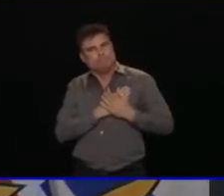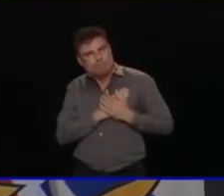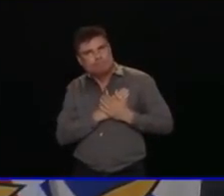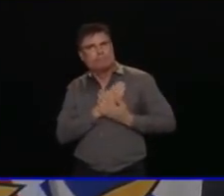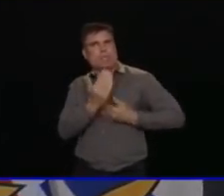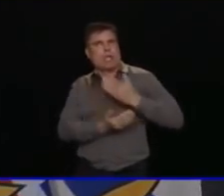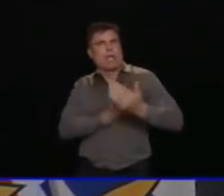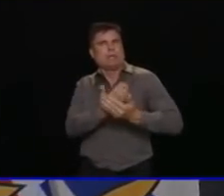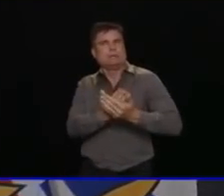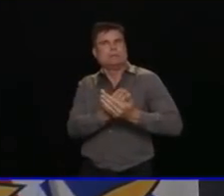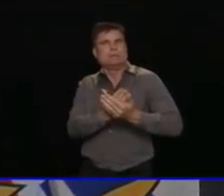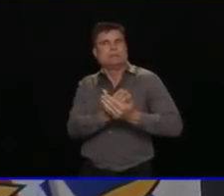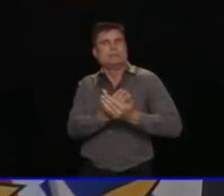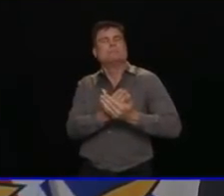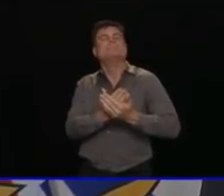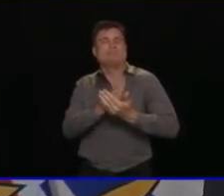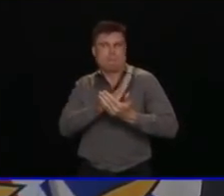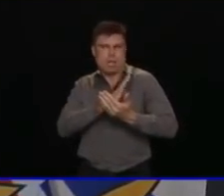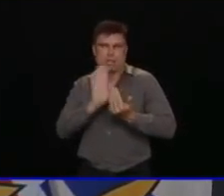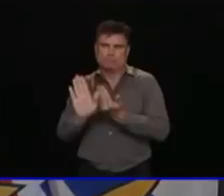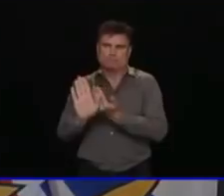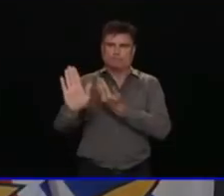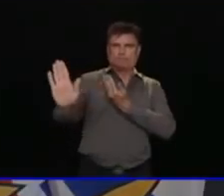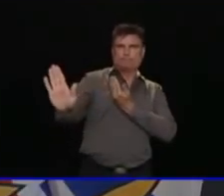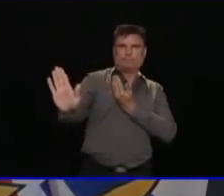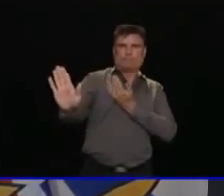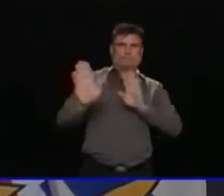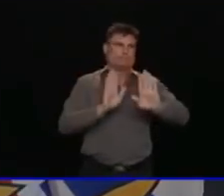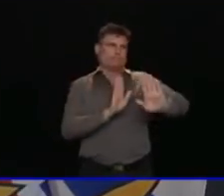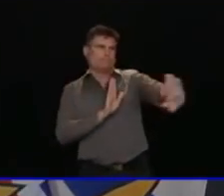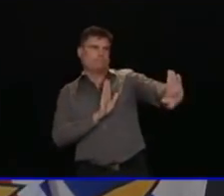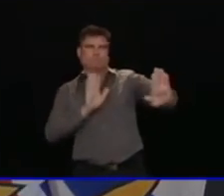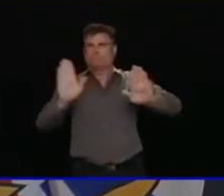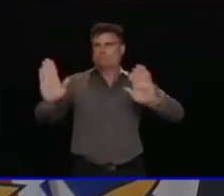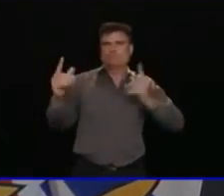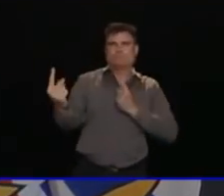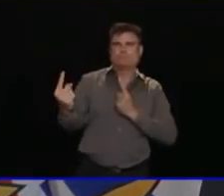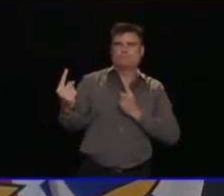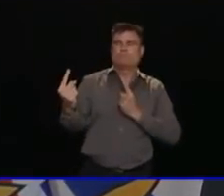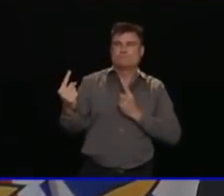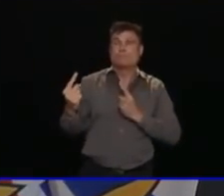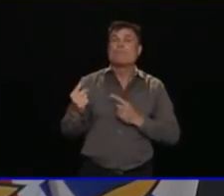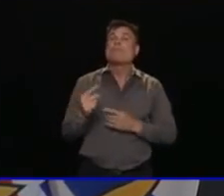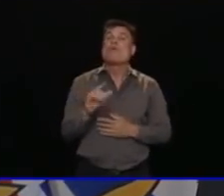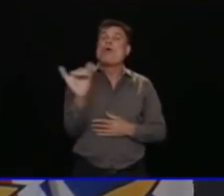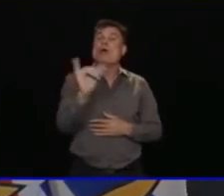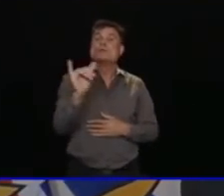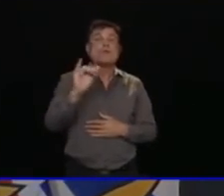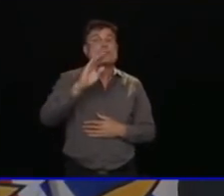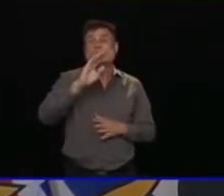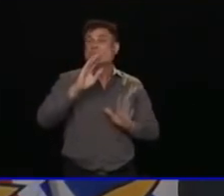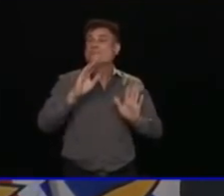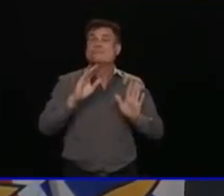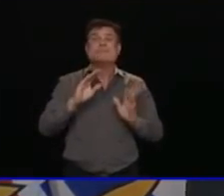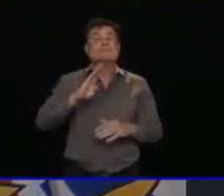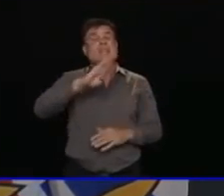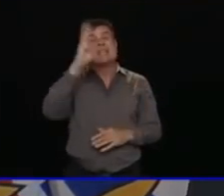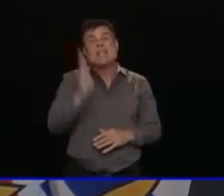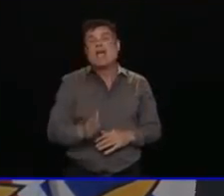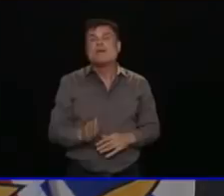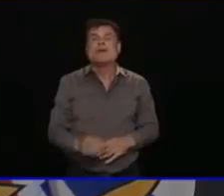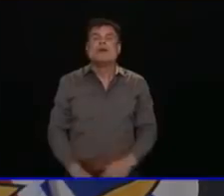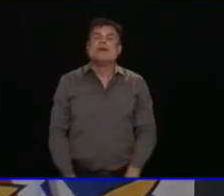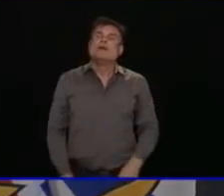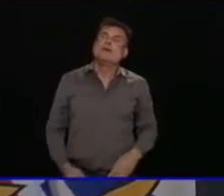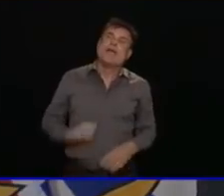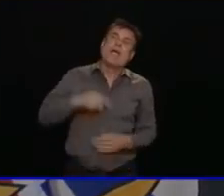Never go to work sick, washing our hands, all that we have learned, but physical distancing remains important. Trust is